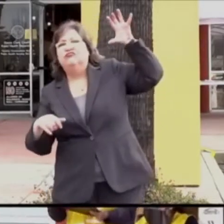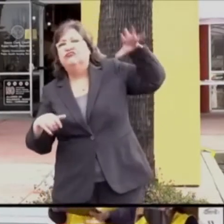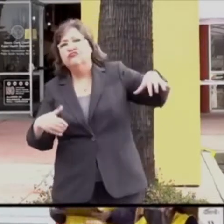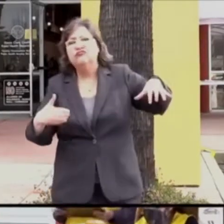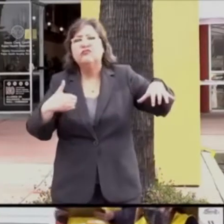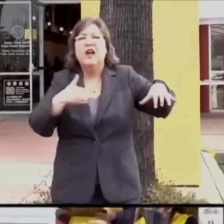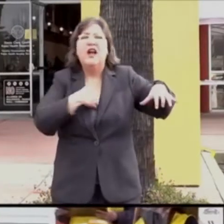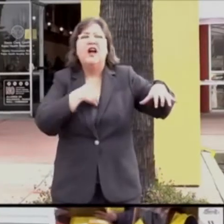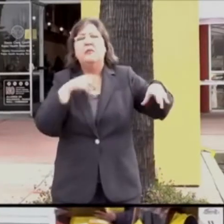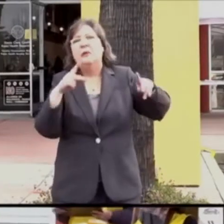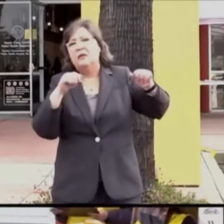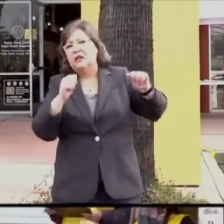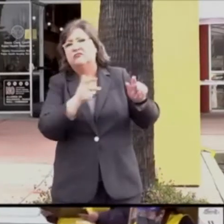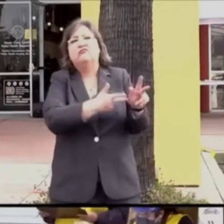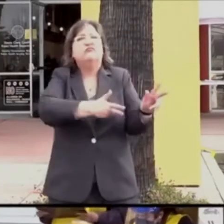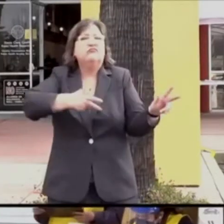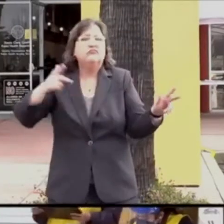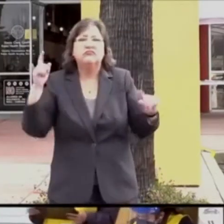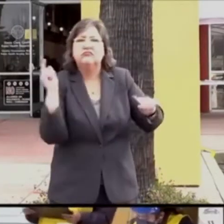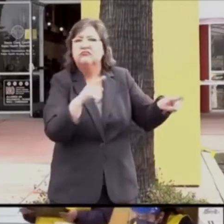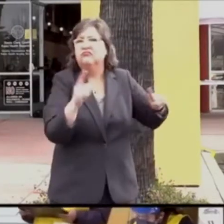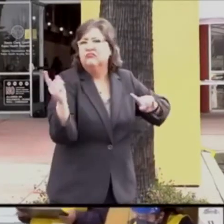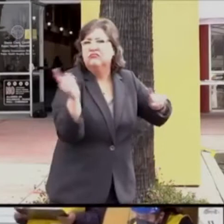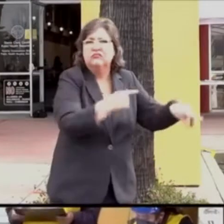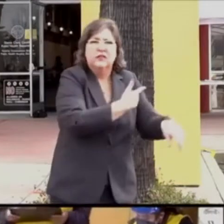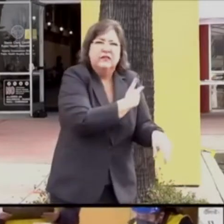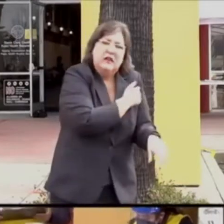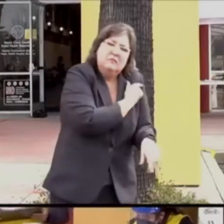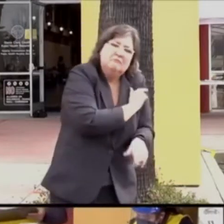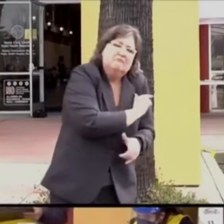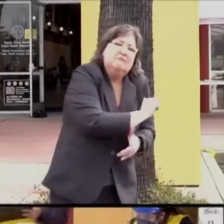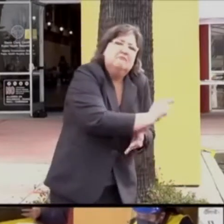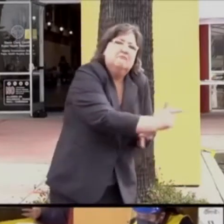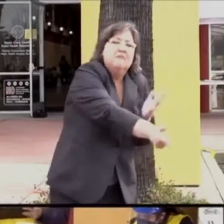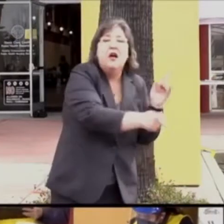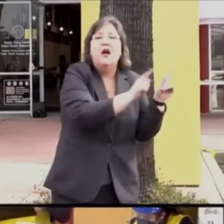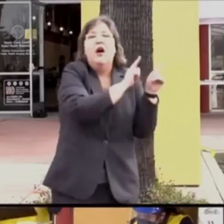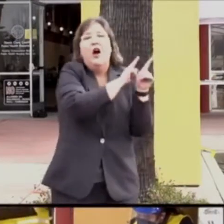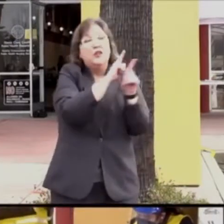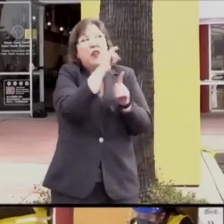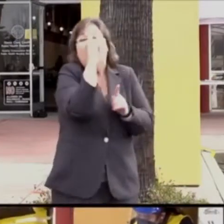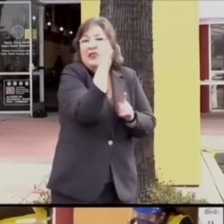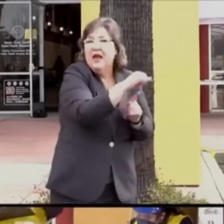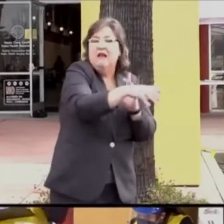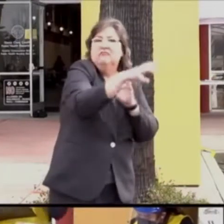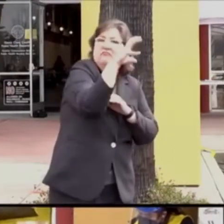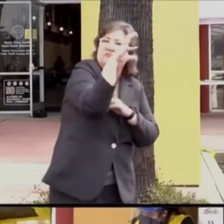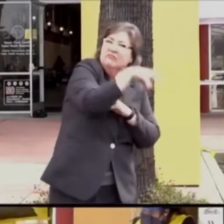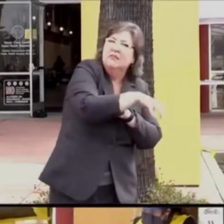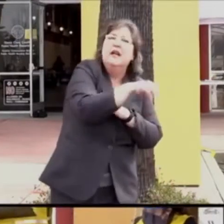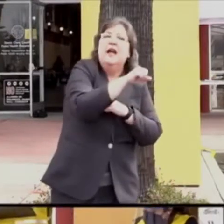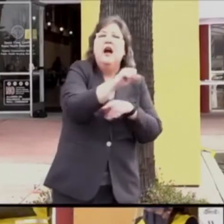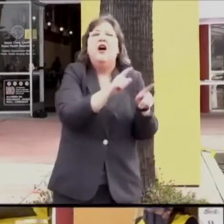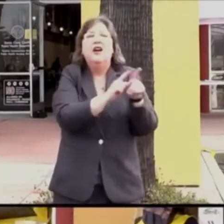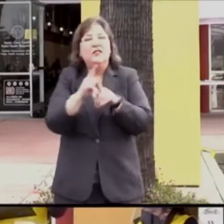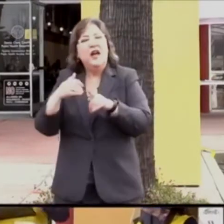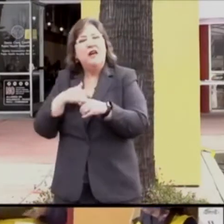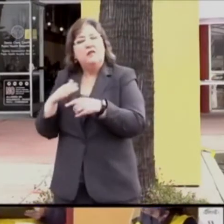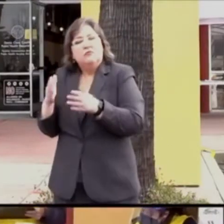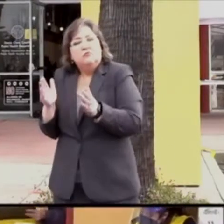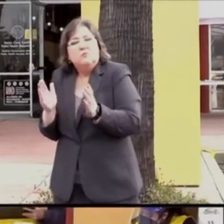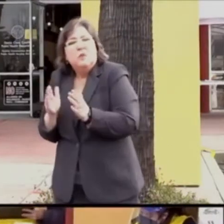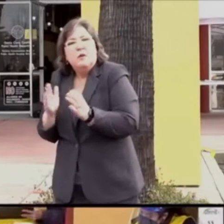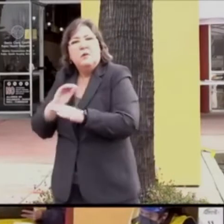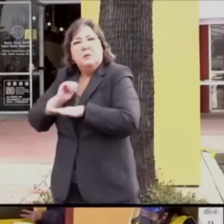this, along with doing even more deeper neighborhoods where we're going to be going door to door to make sure people get vaccinated,